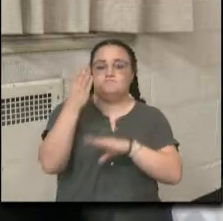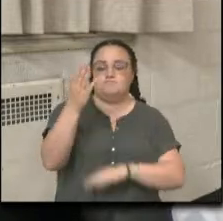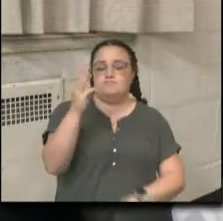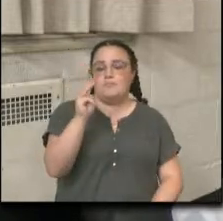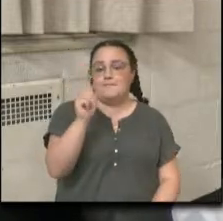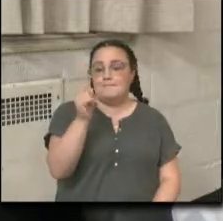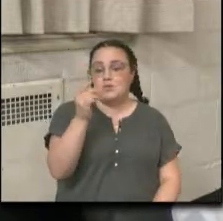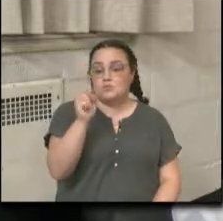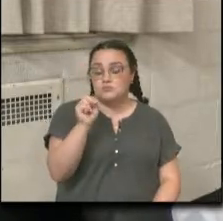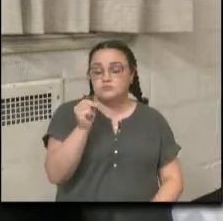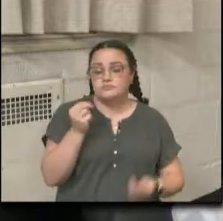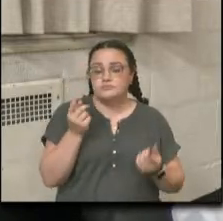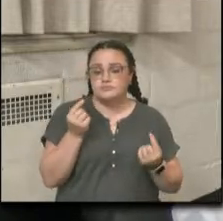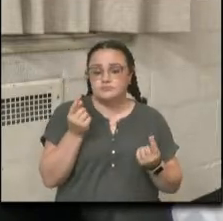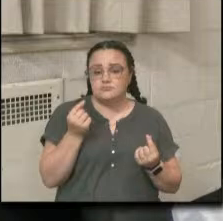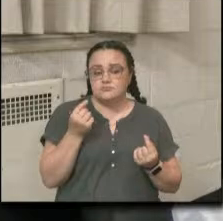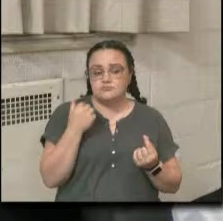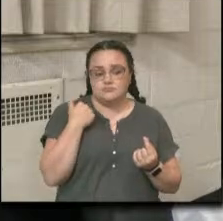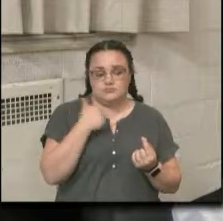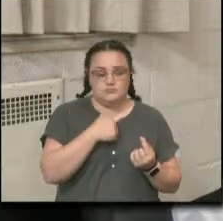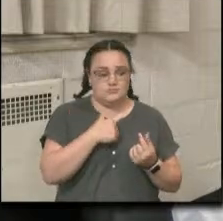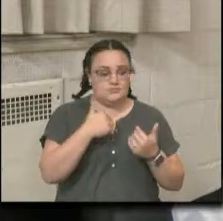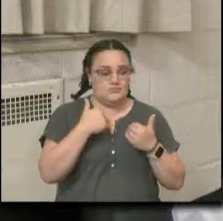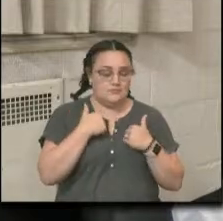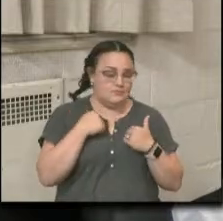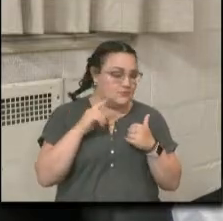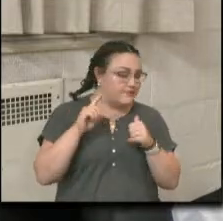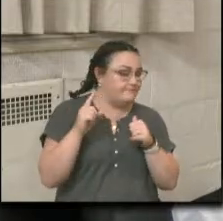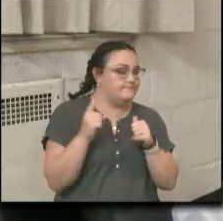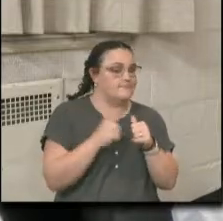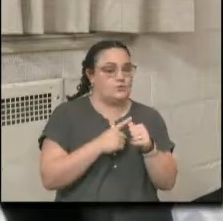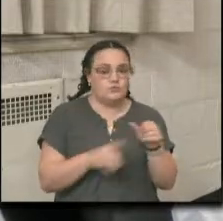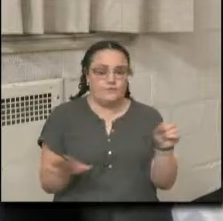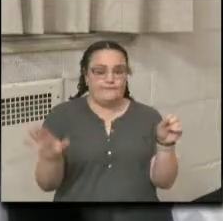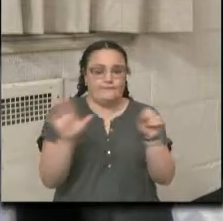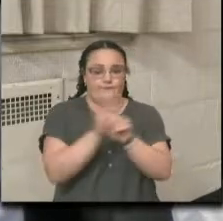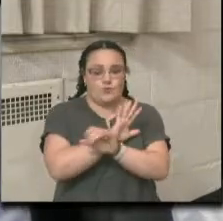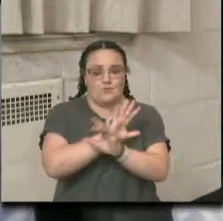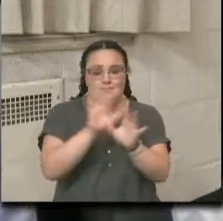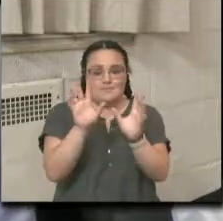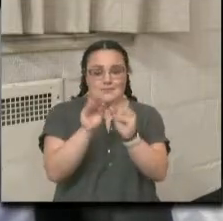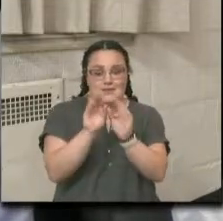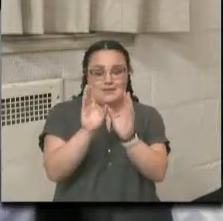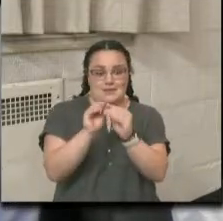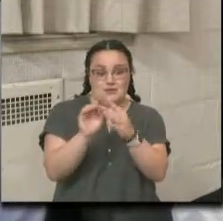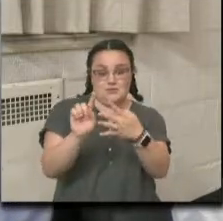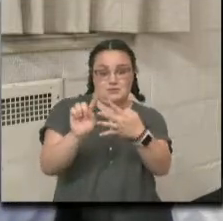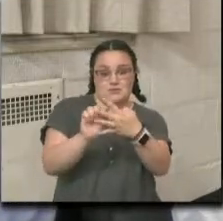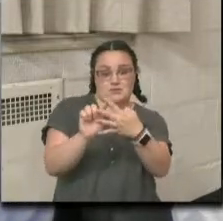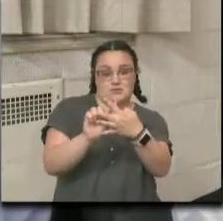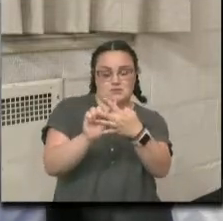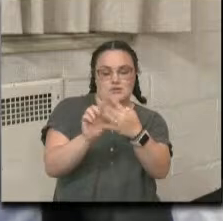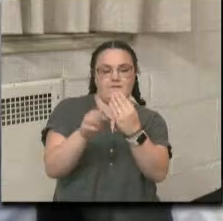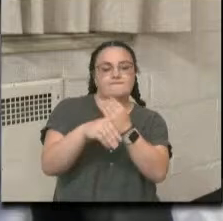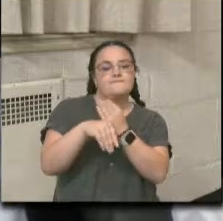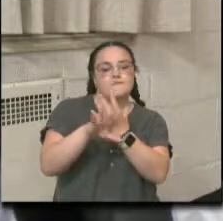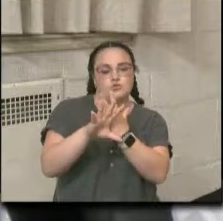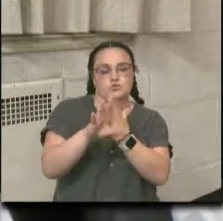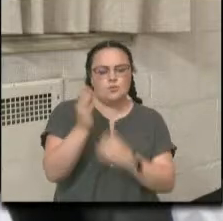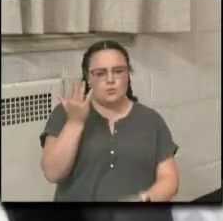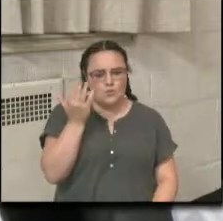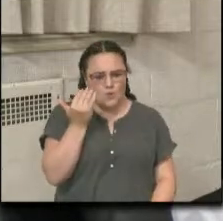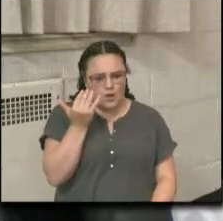that we hold the first full meeting of the month virtually, to